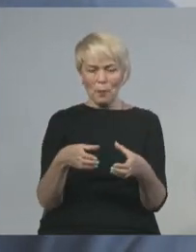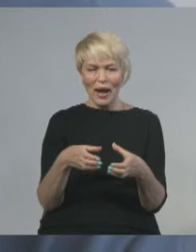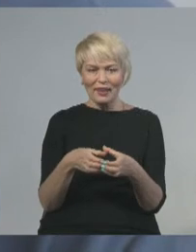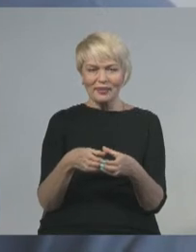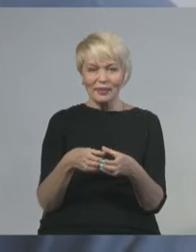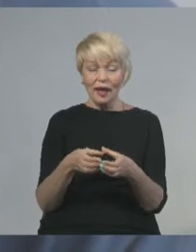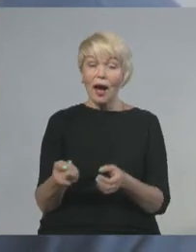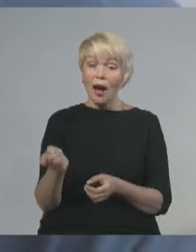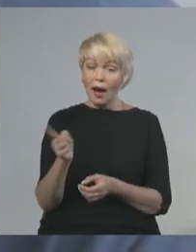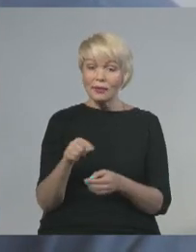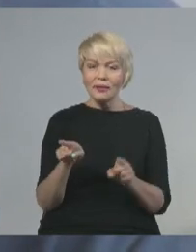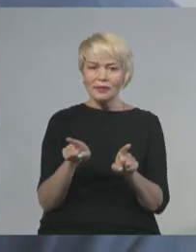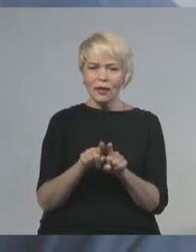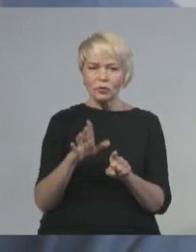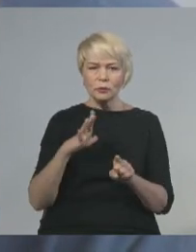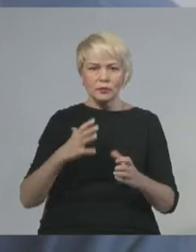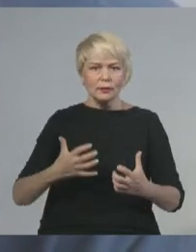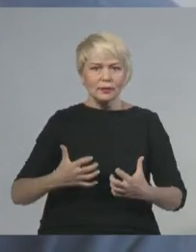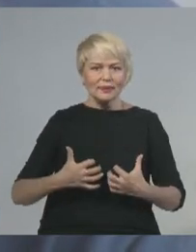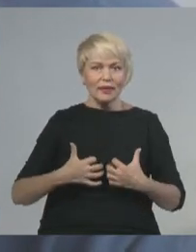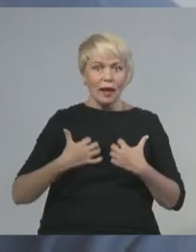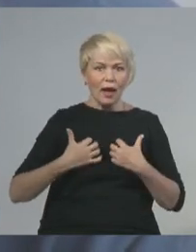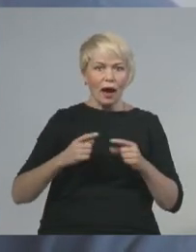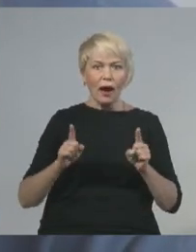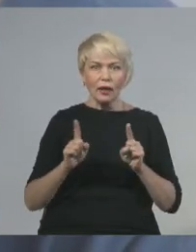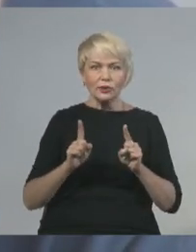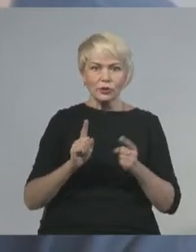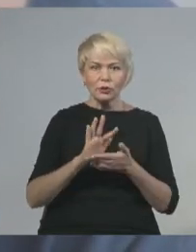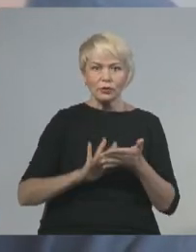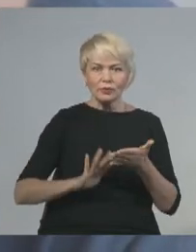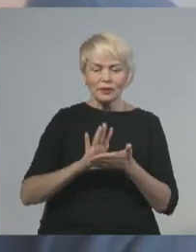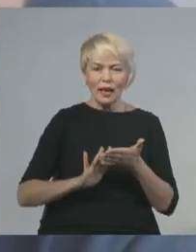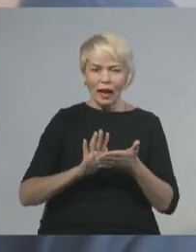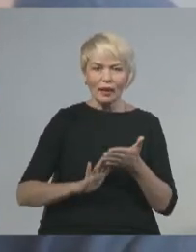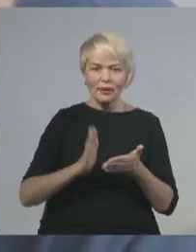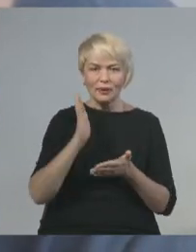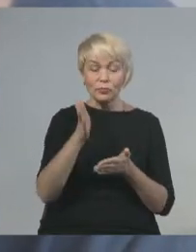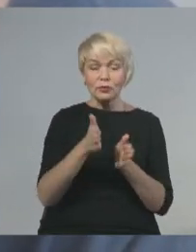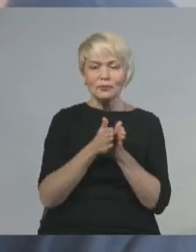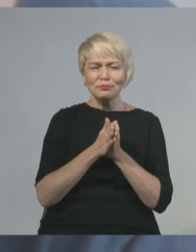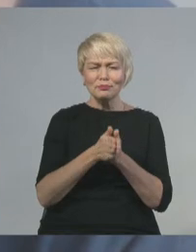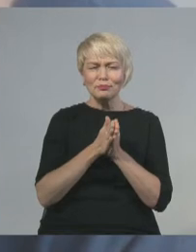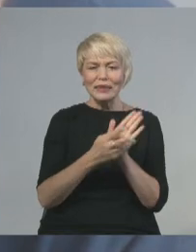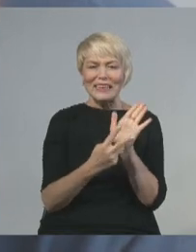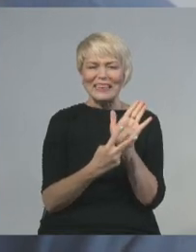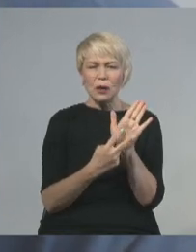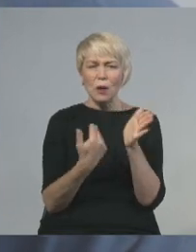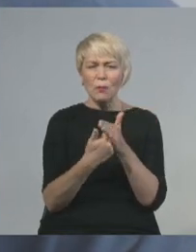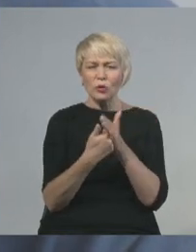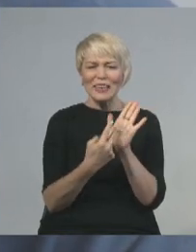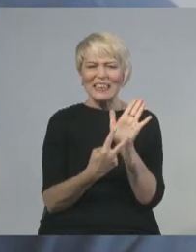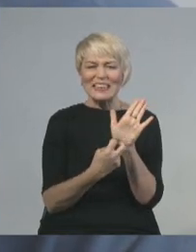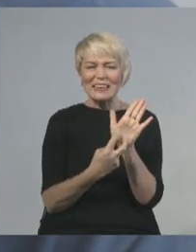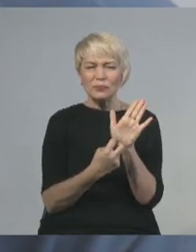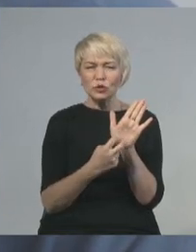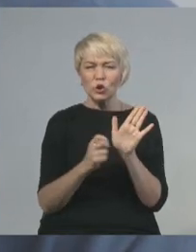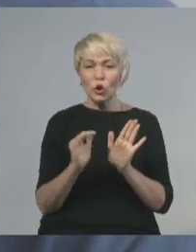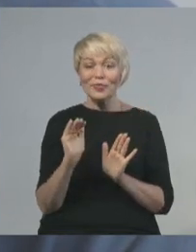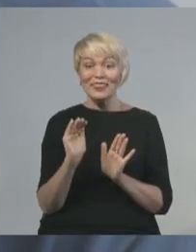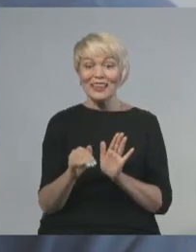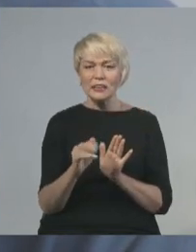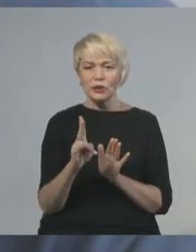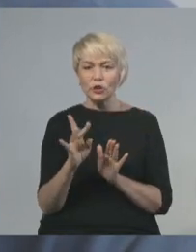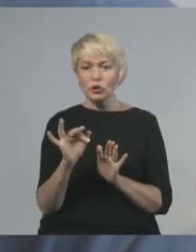well that what would happen to them and they asked for 750 000 crowns more than us and